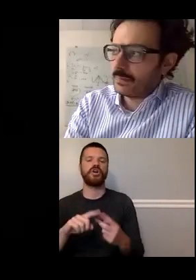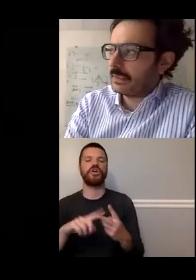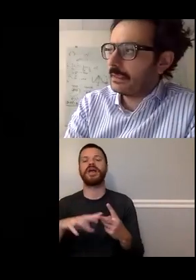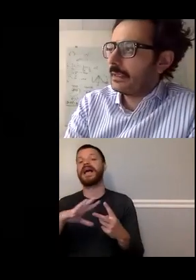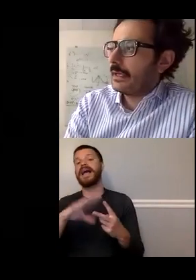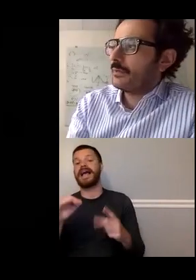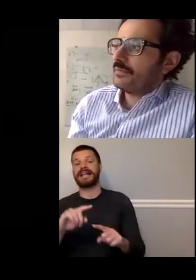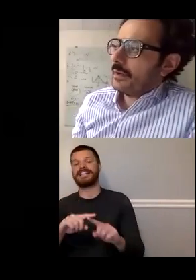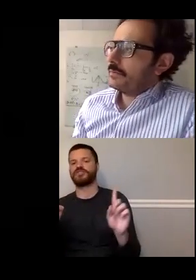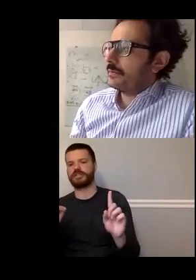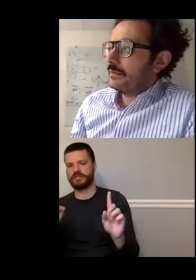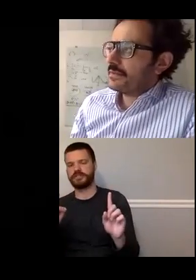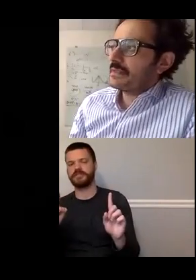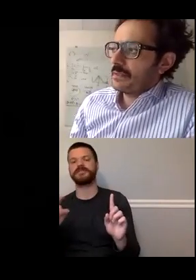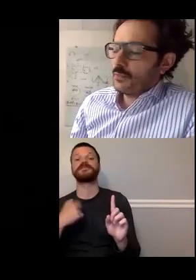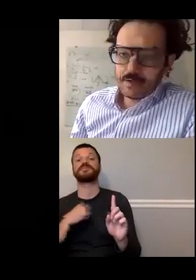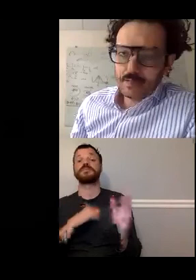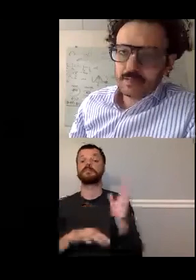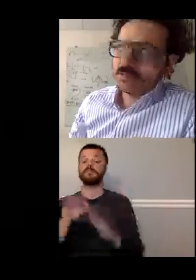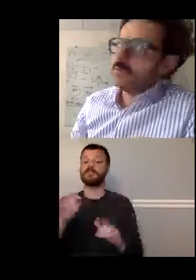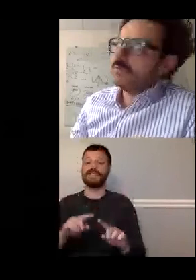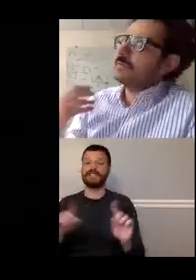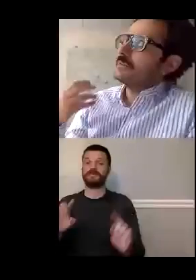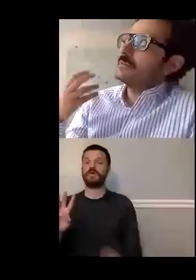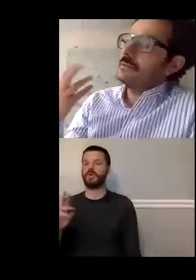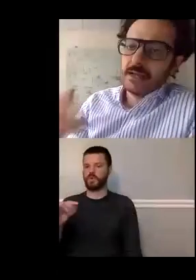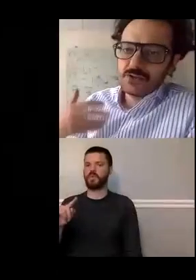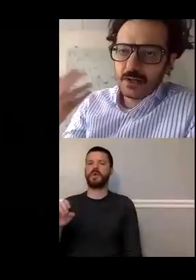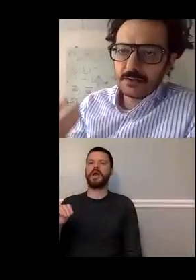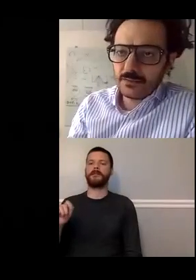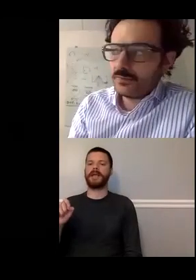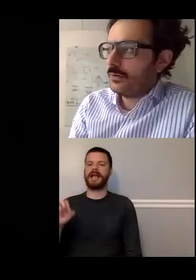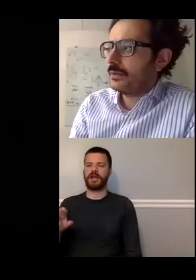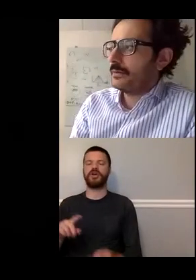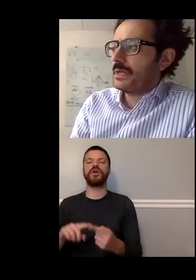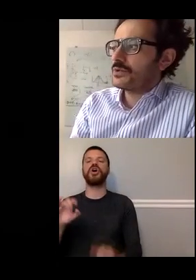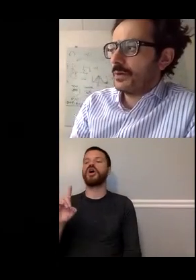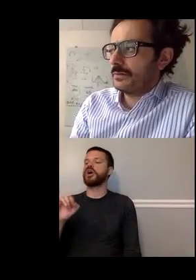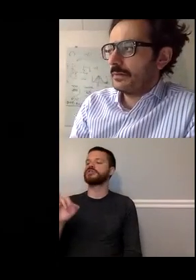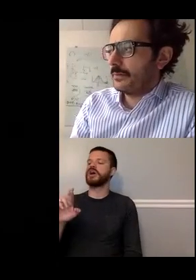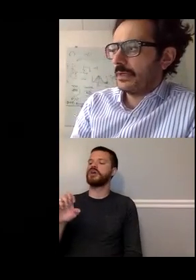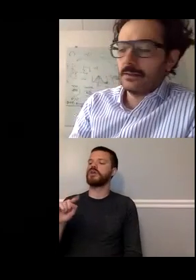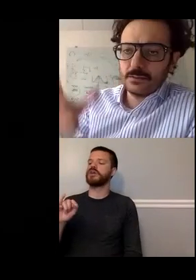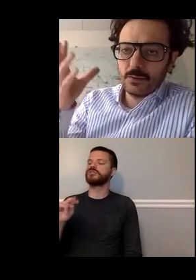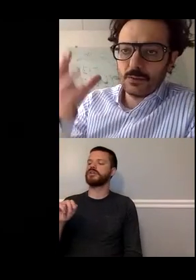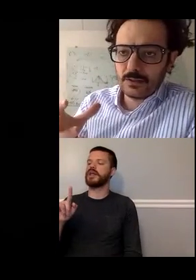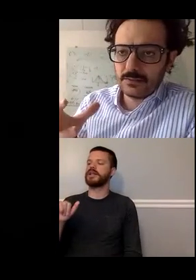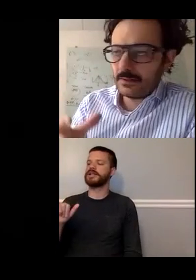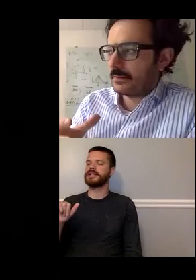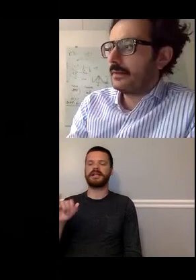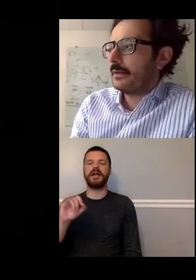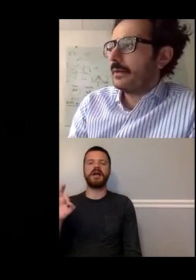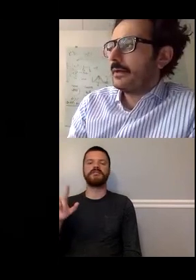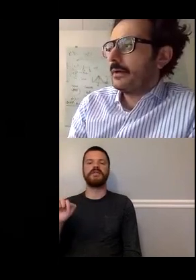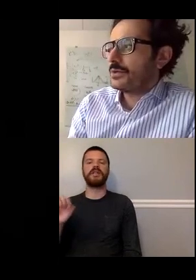differences simply. And we found differences in white matter, so differences in the directionality of flow in the major bundle in the brain, the corona